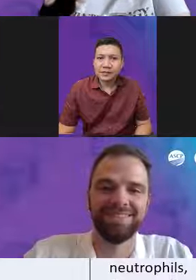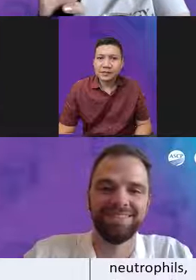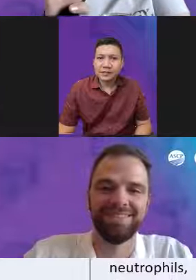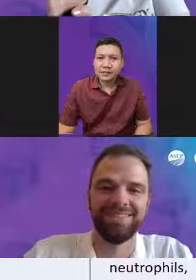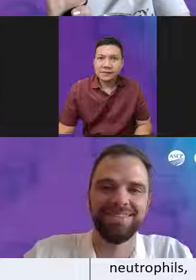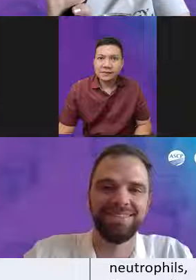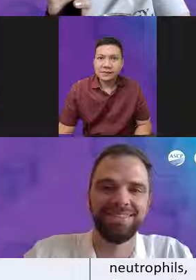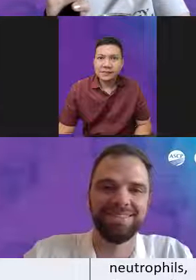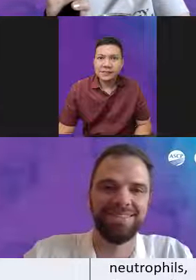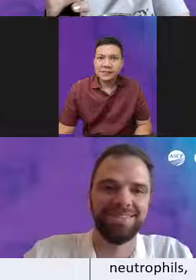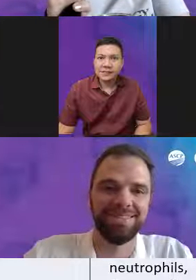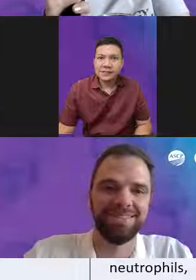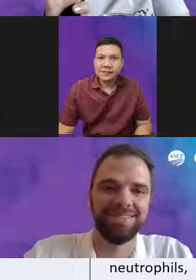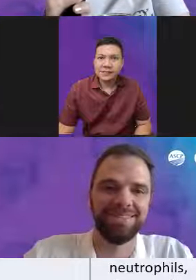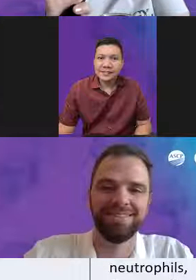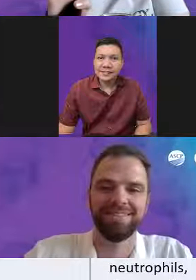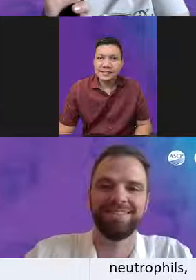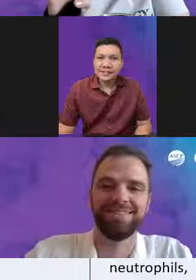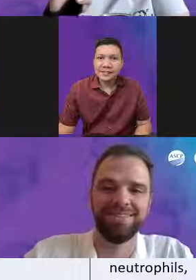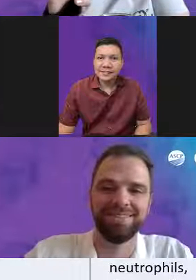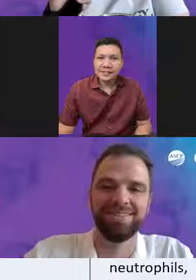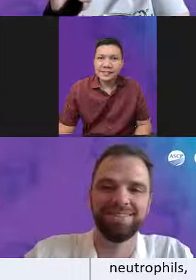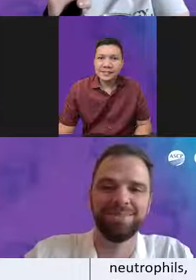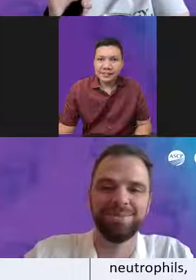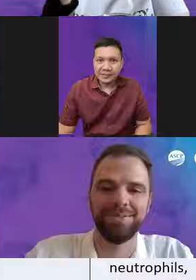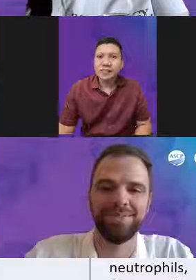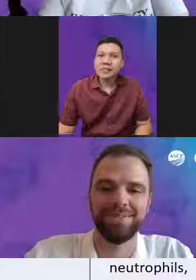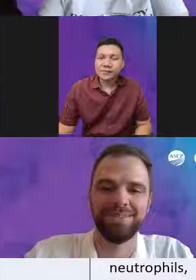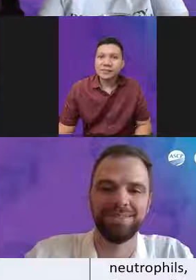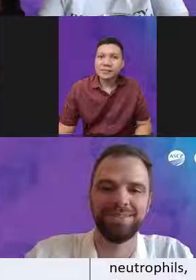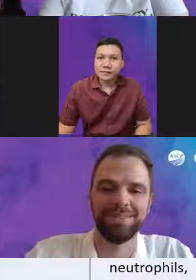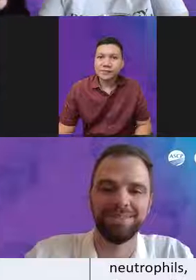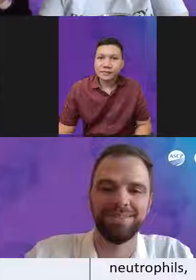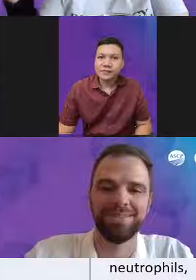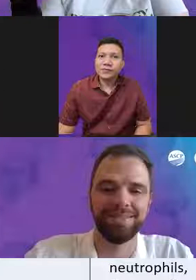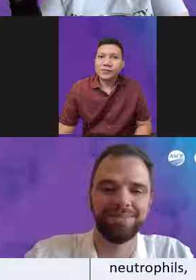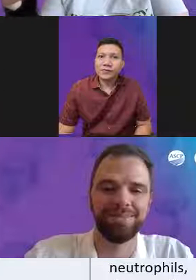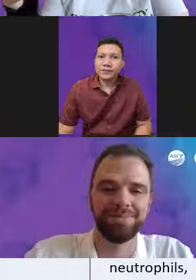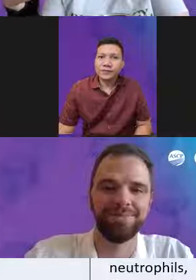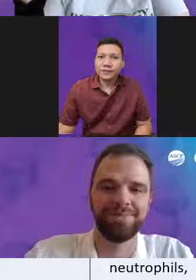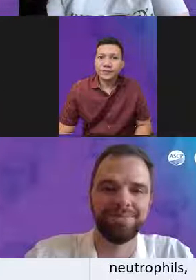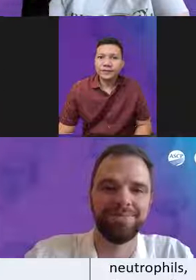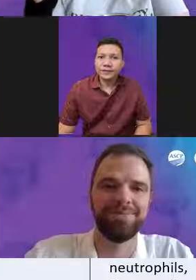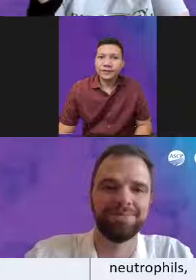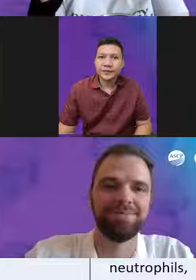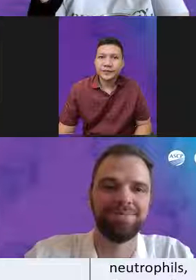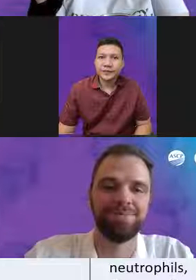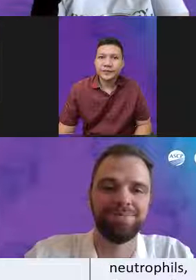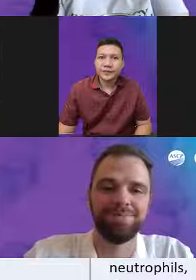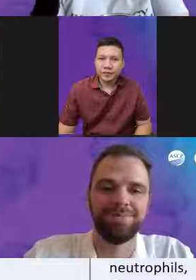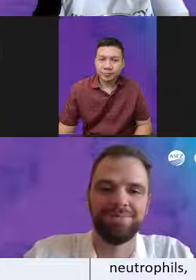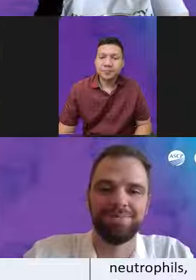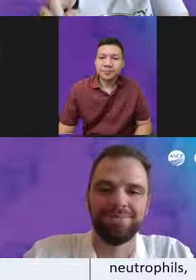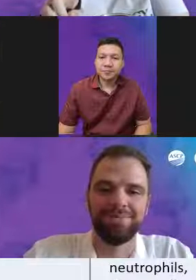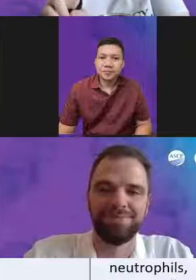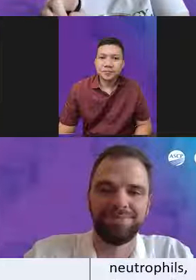at week four, it is the average of your 4 weeks that moves you into week five. So you have to be